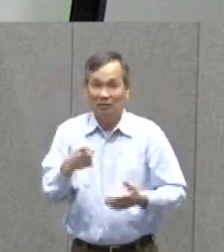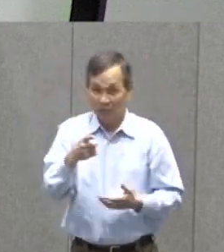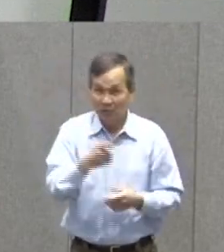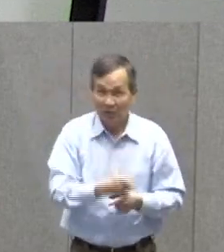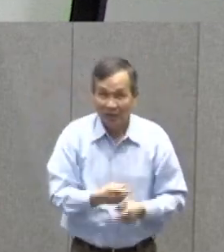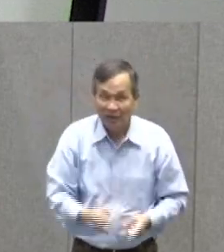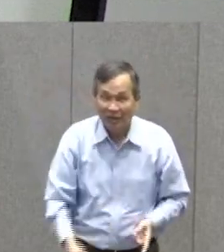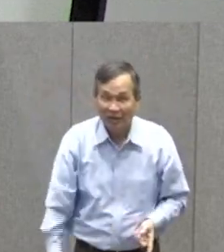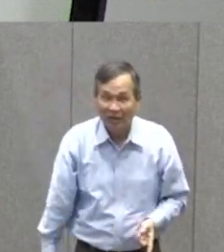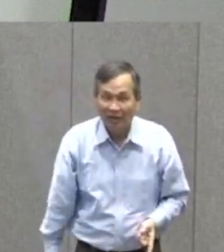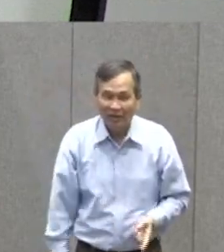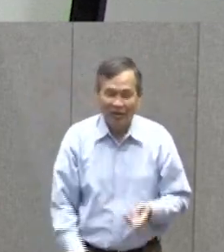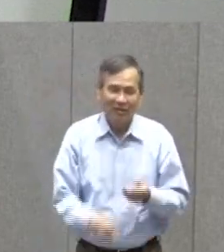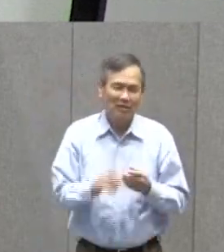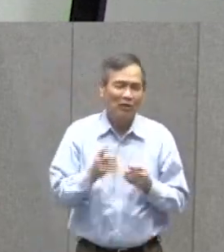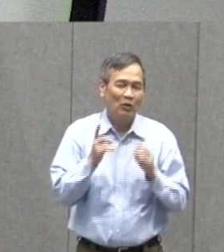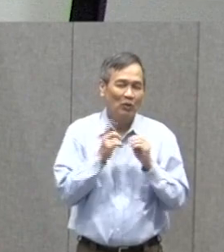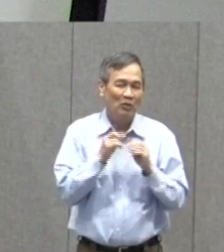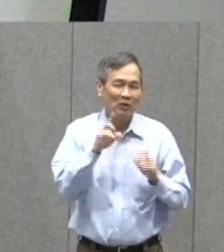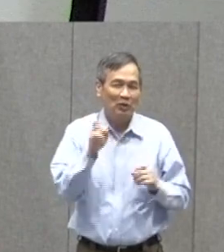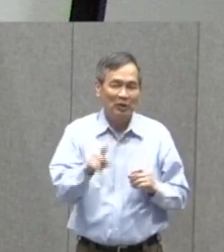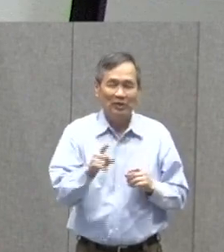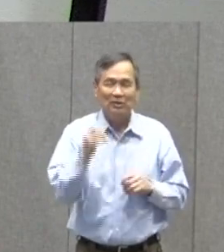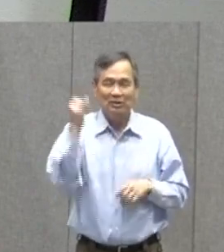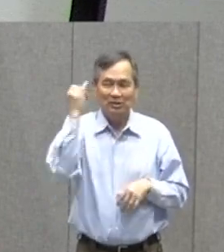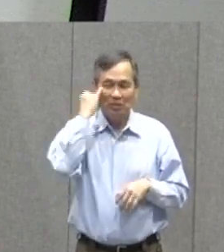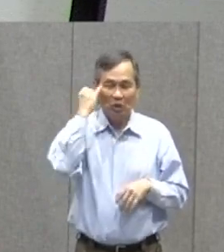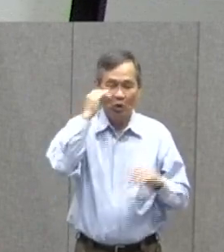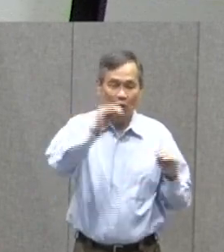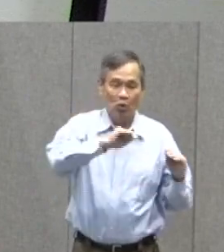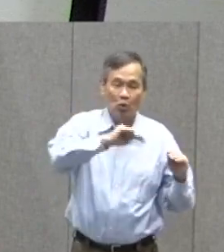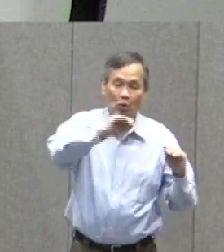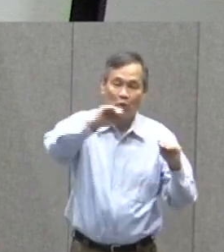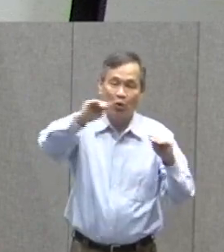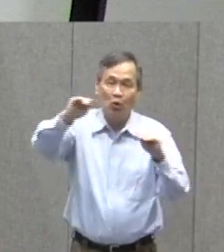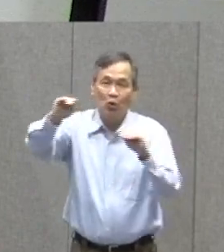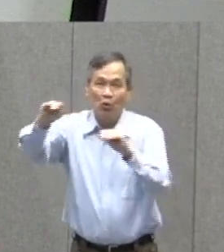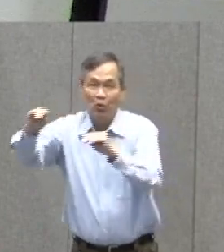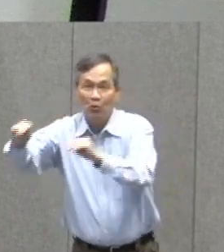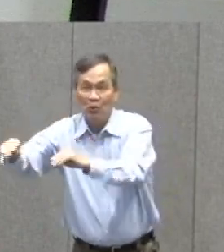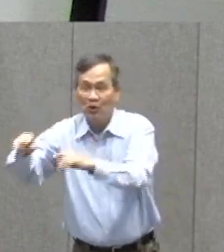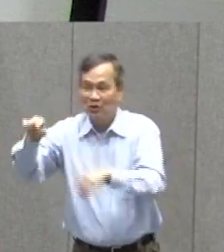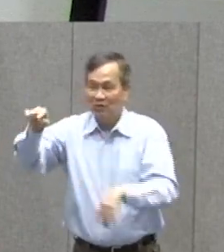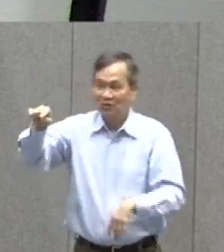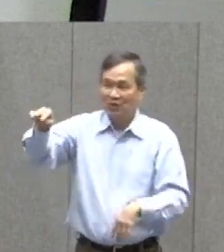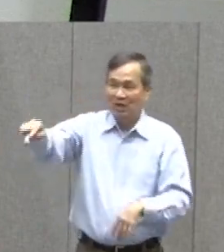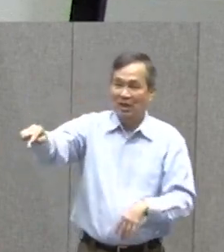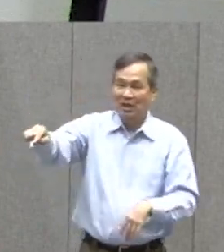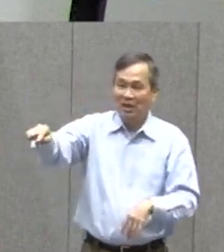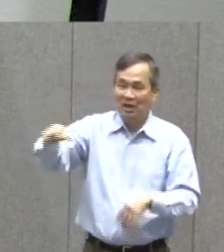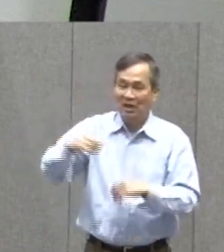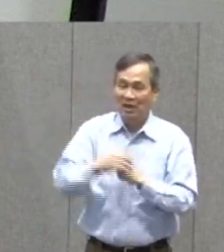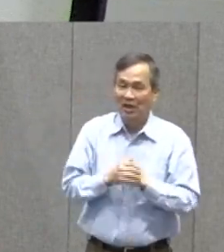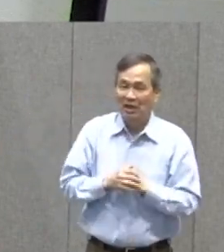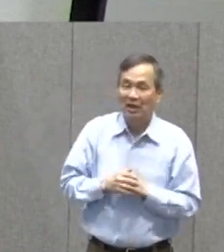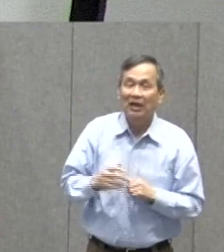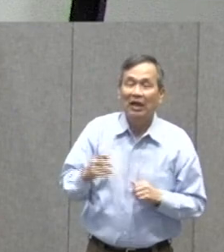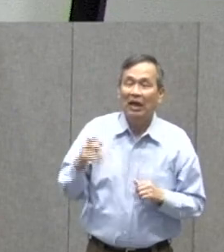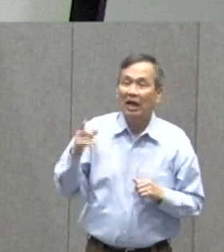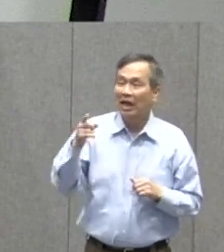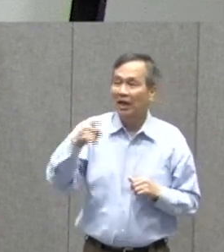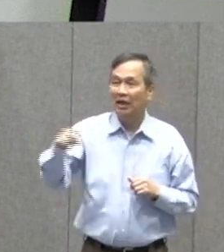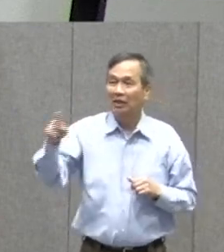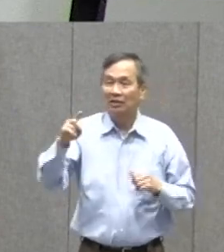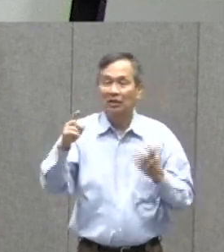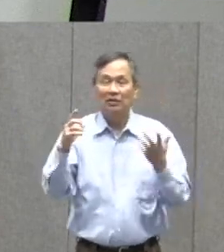And another question is, what if you found that home in a world of books?